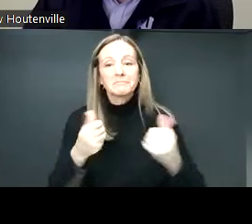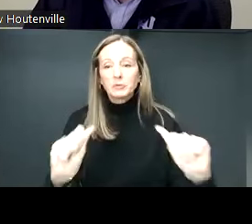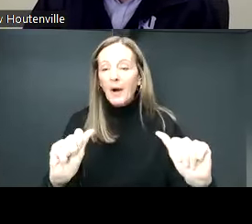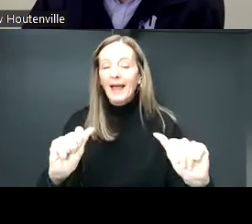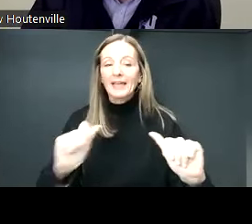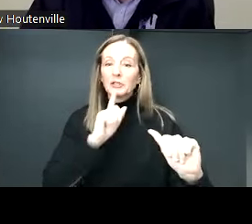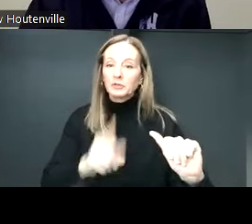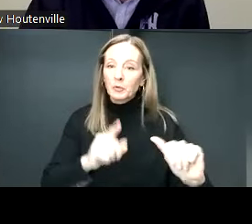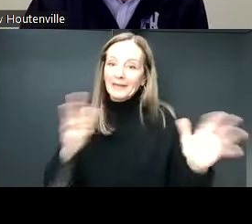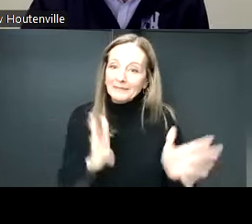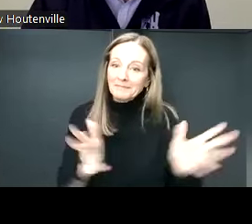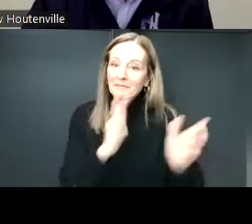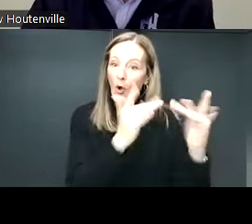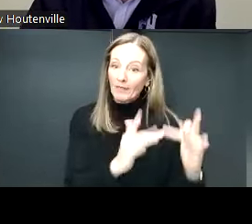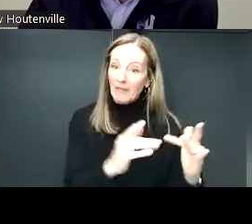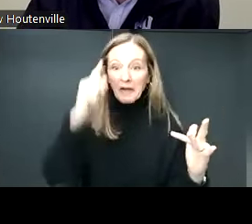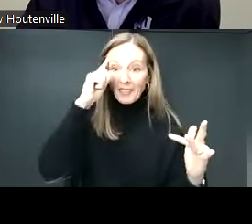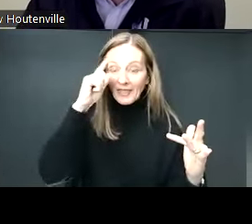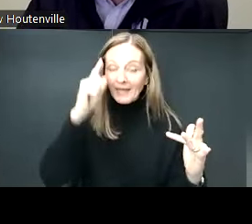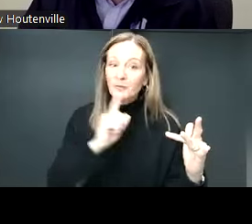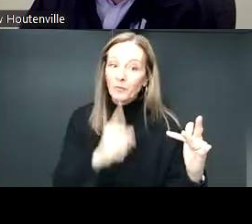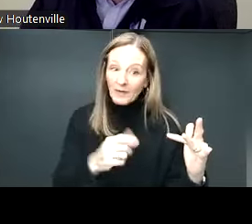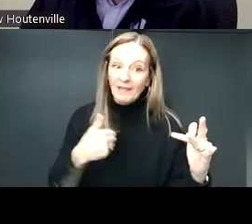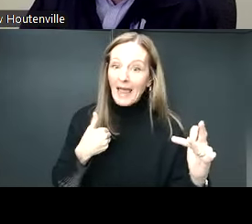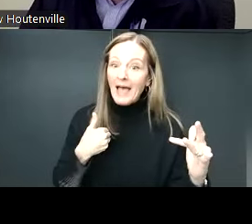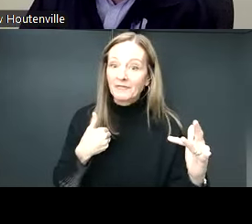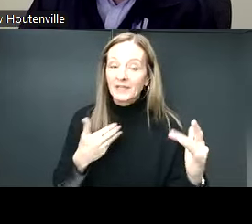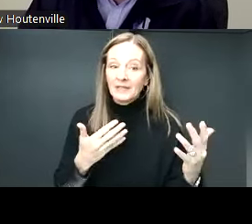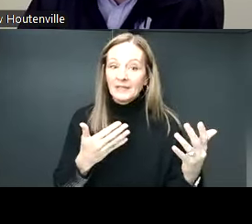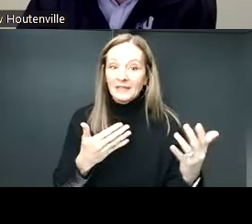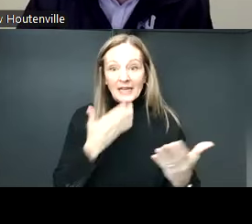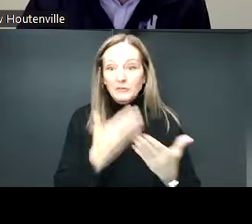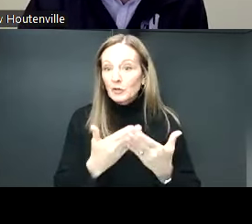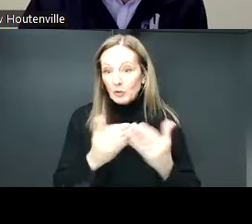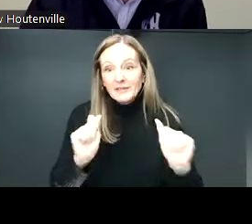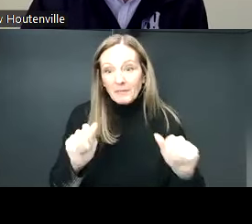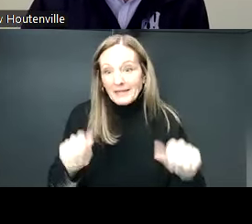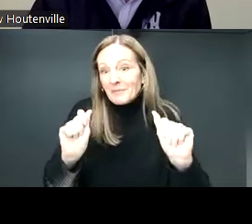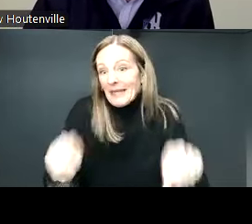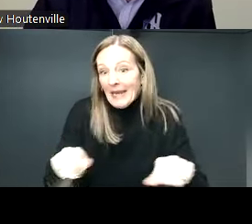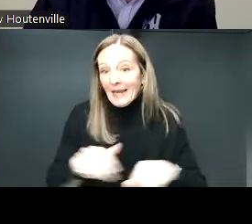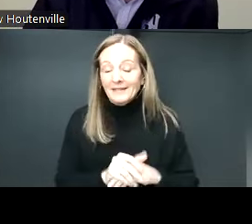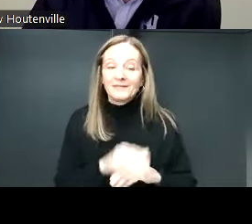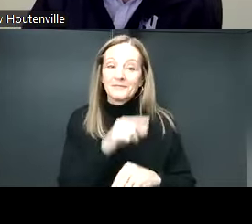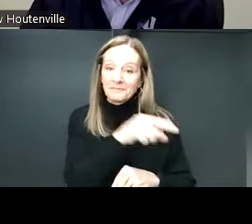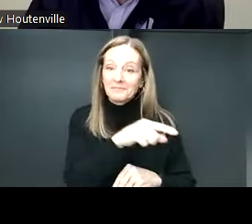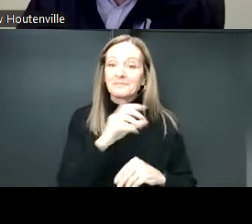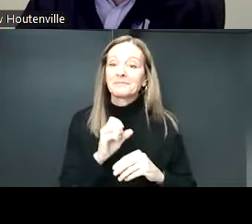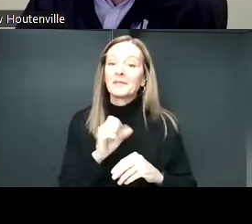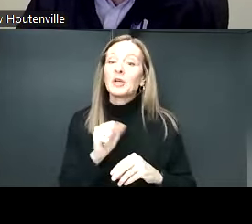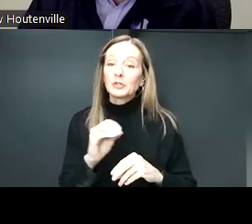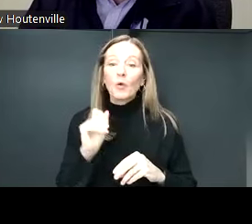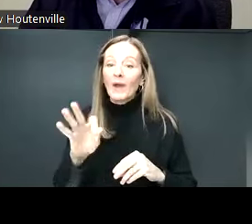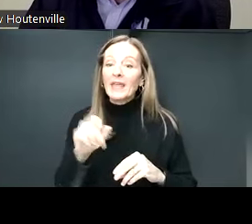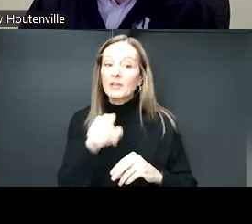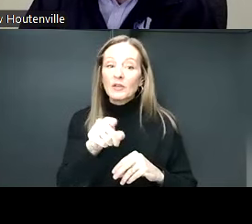the online, and I think we're getting really close to having it as good as we could possibly get. And so if you go